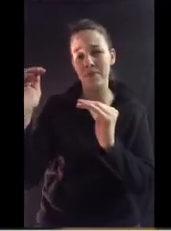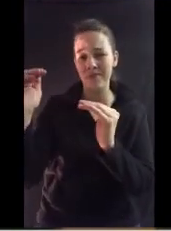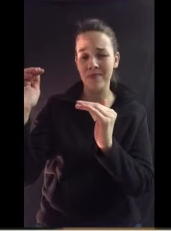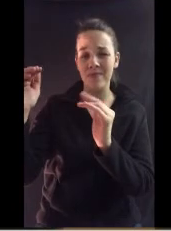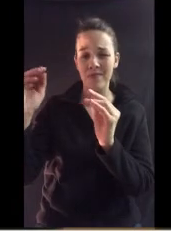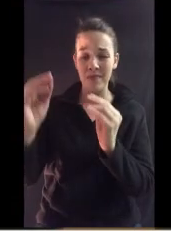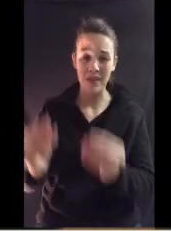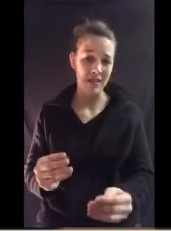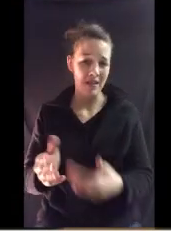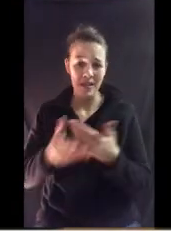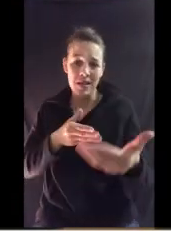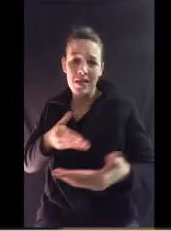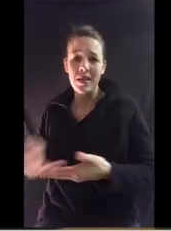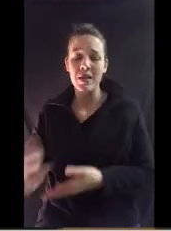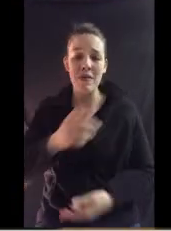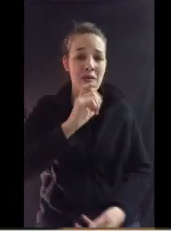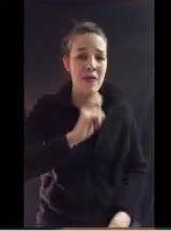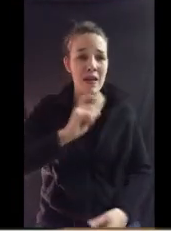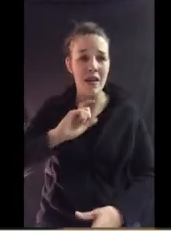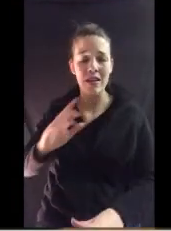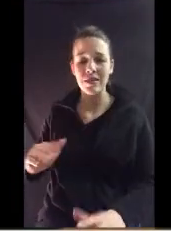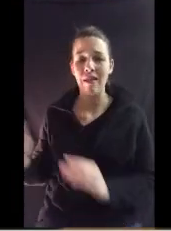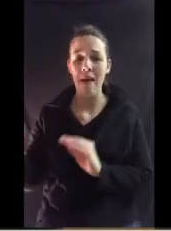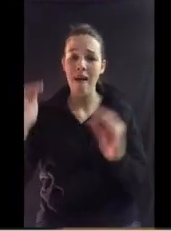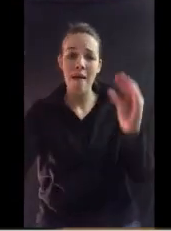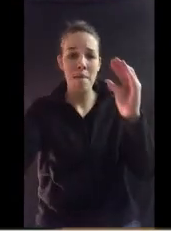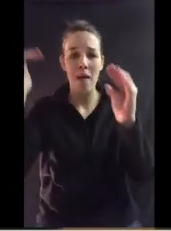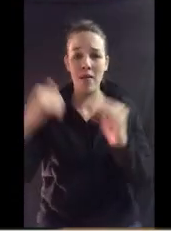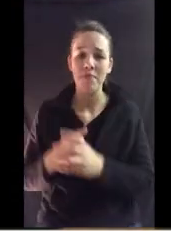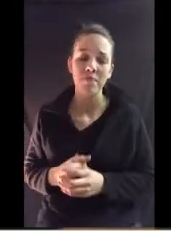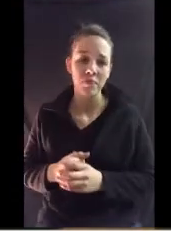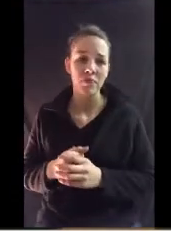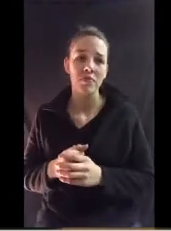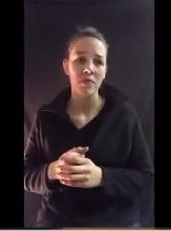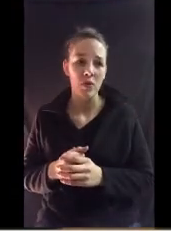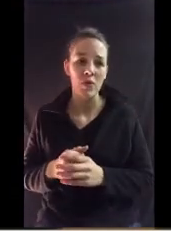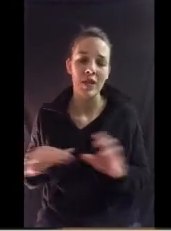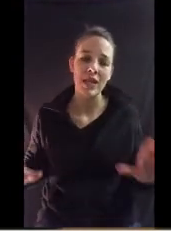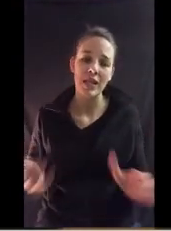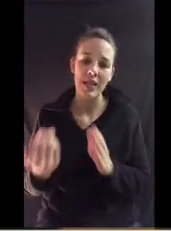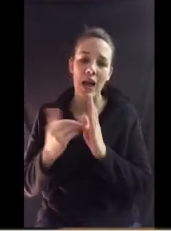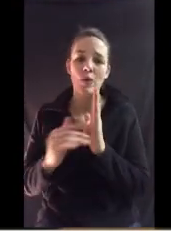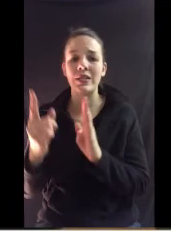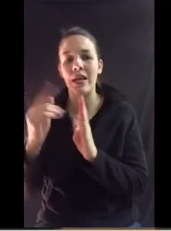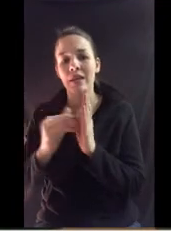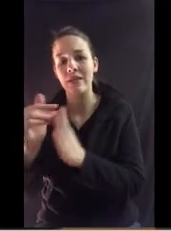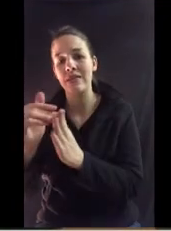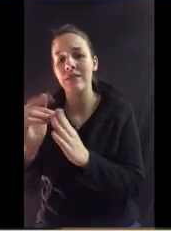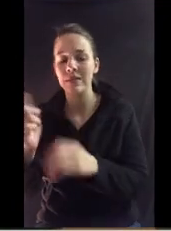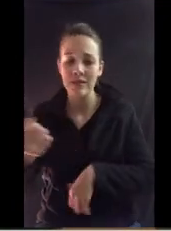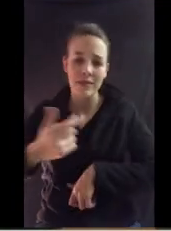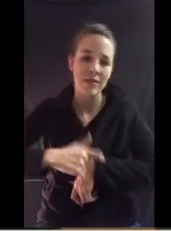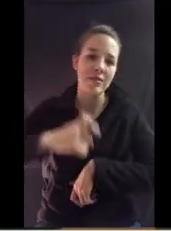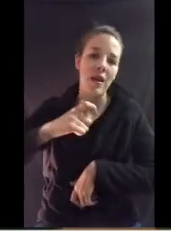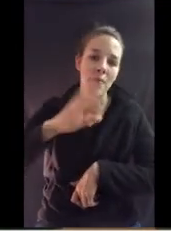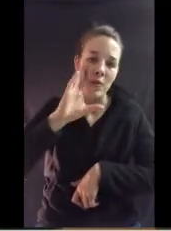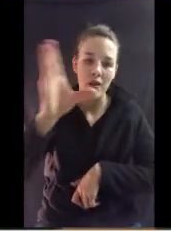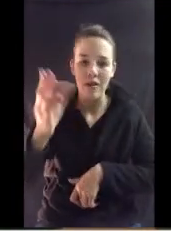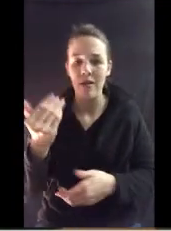I'll rise up, in spite of the ache. I'll rise up, and I'll do